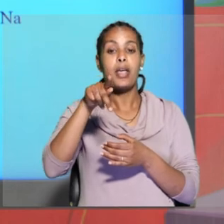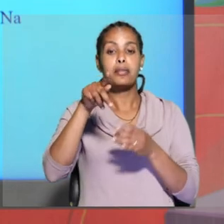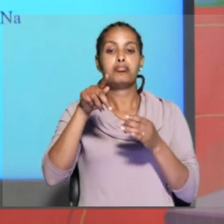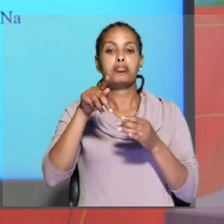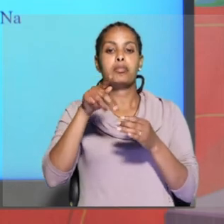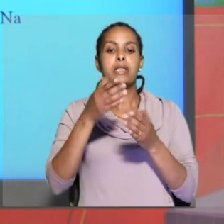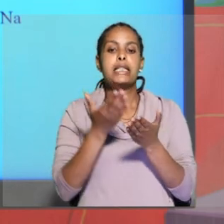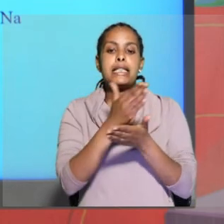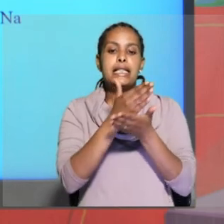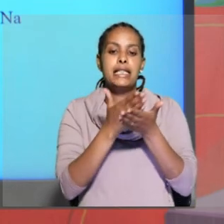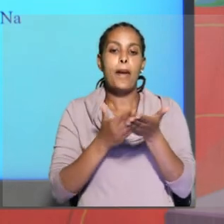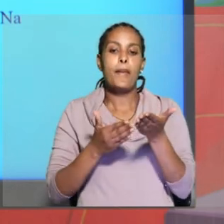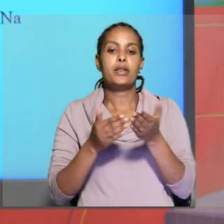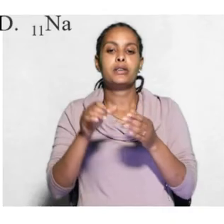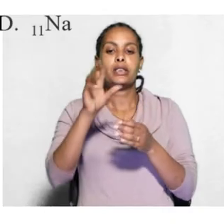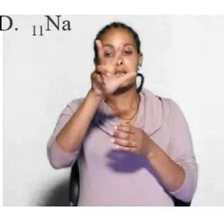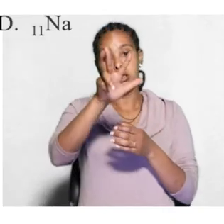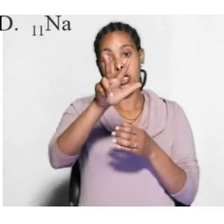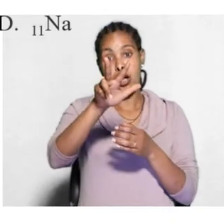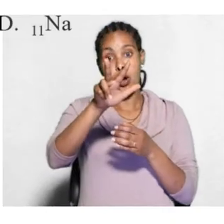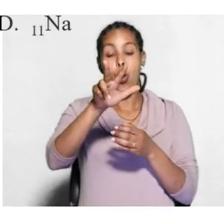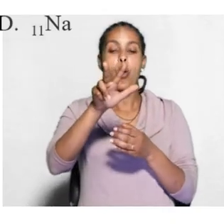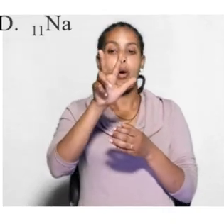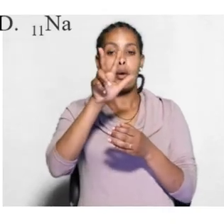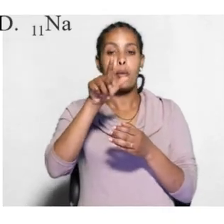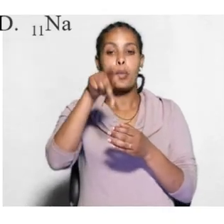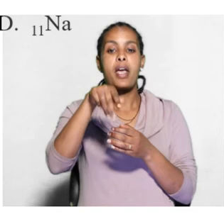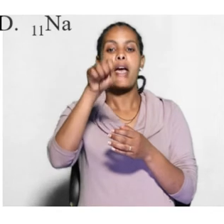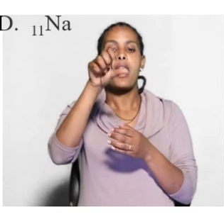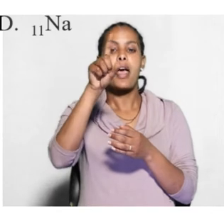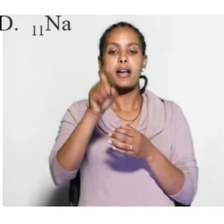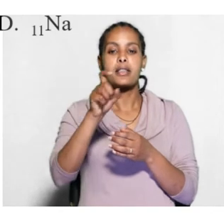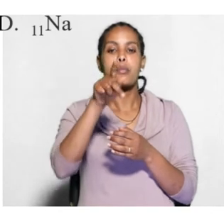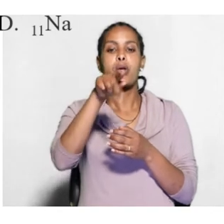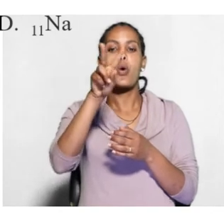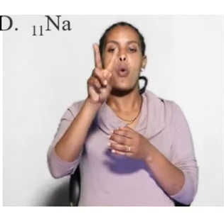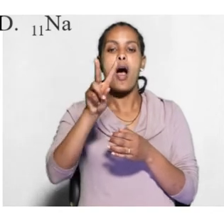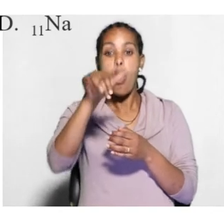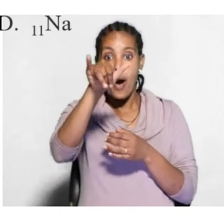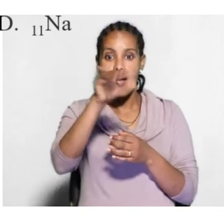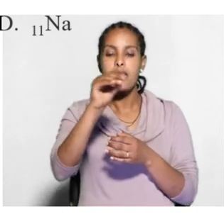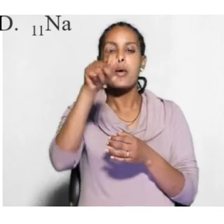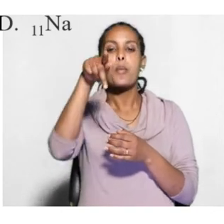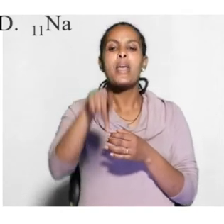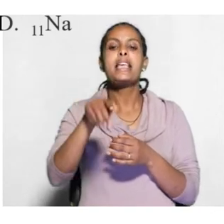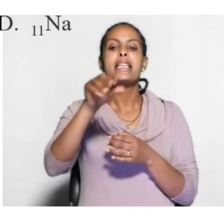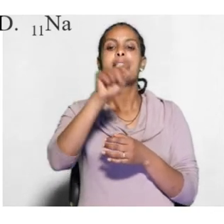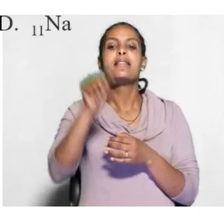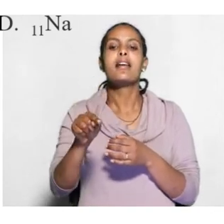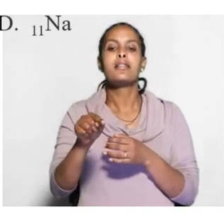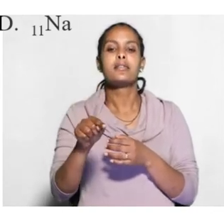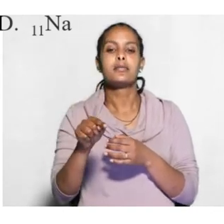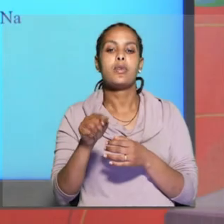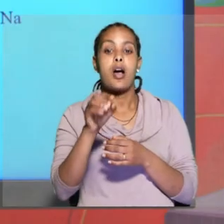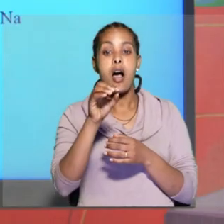p subshell has three orbitals: px, py, and pz. For p,